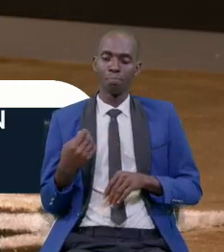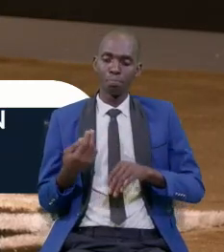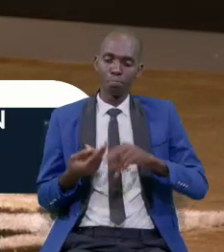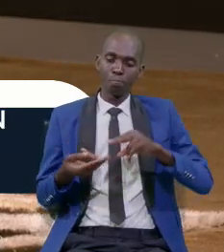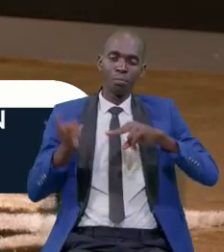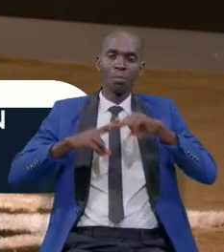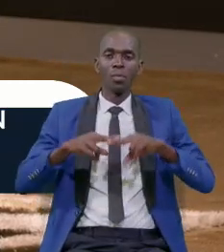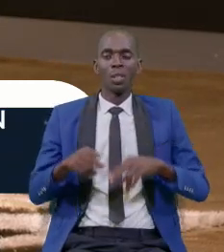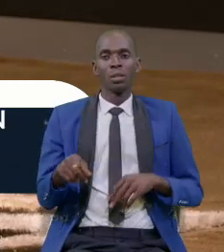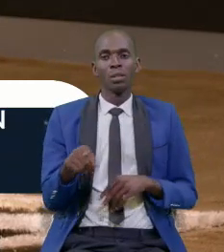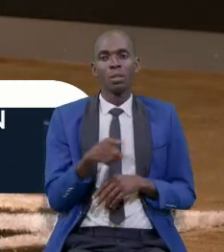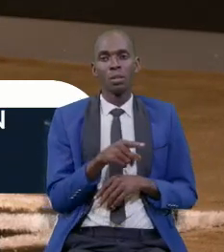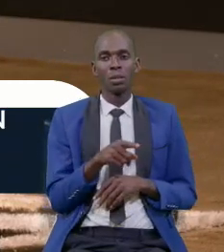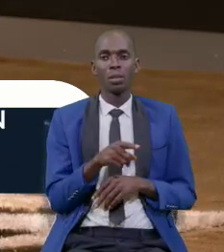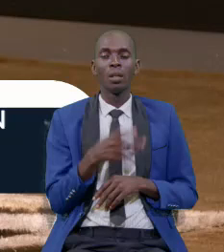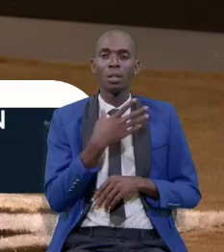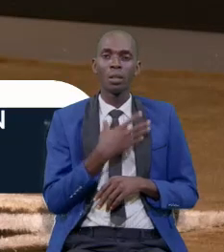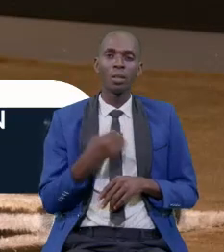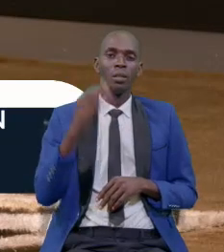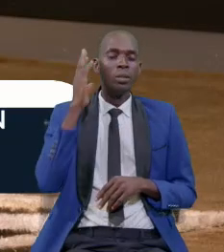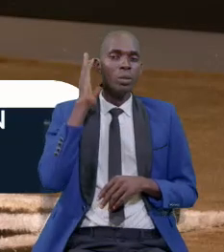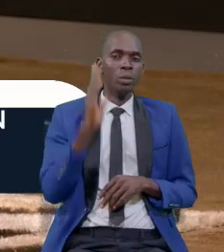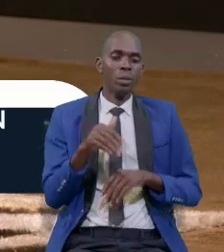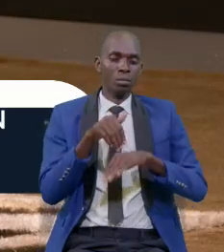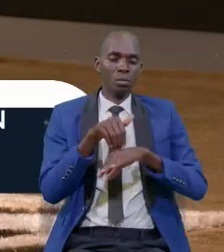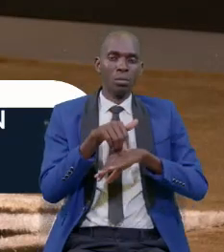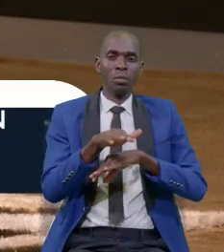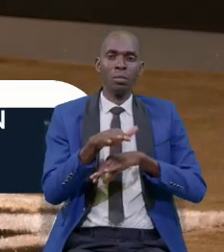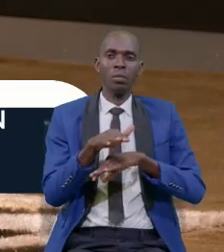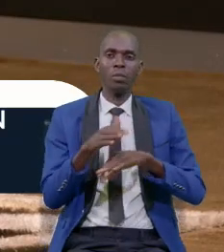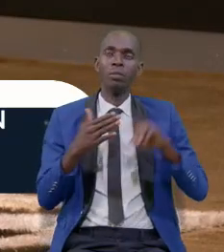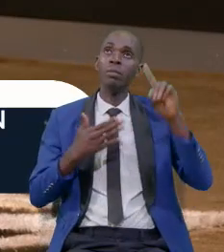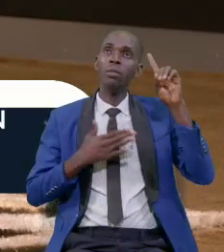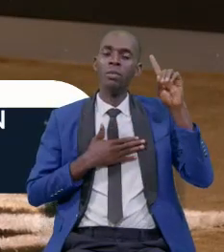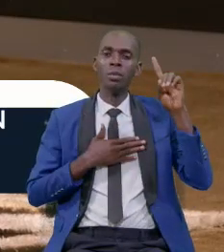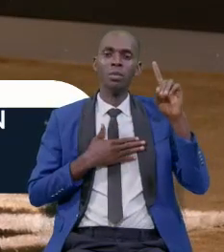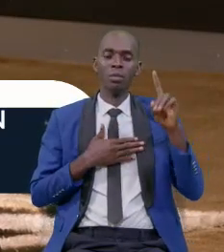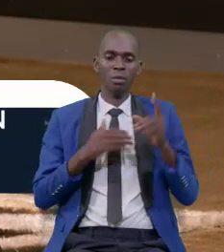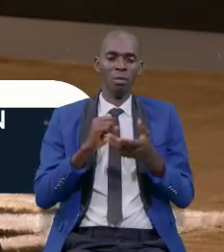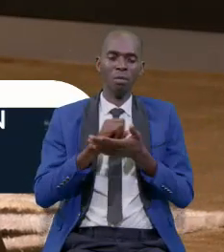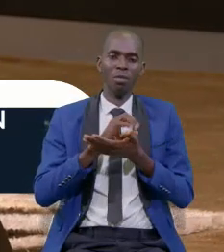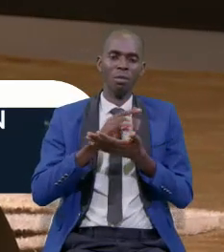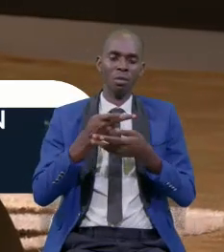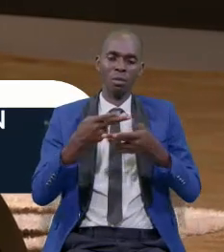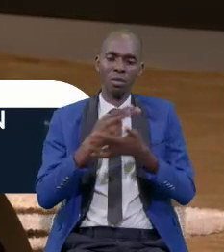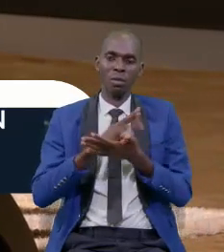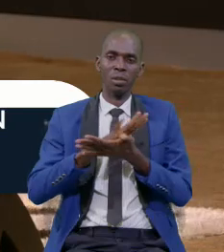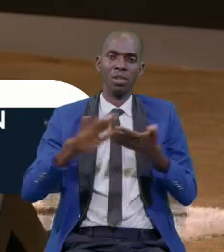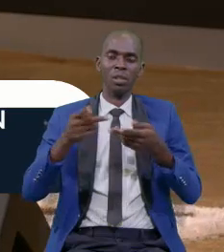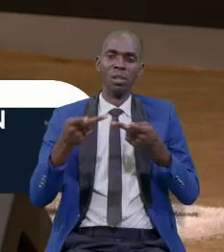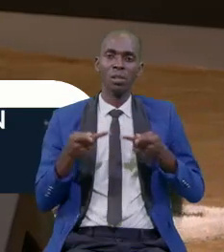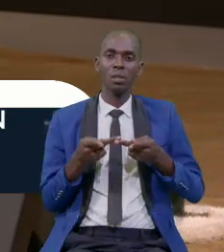multiply them and will set my sanctuary in